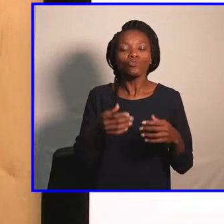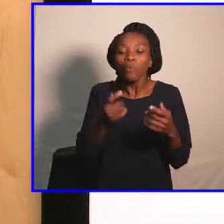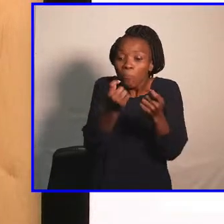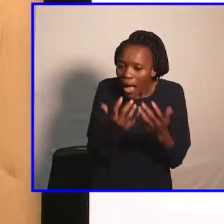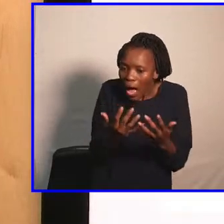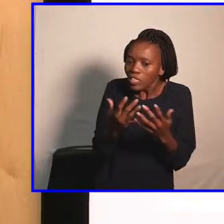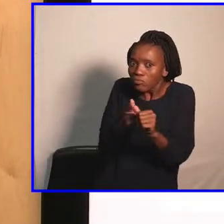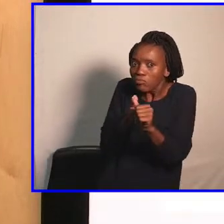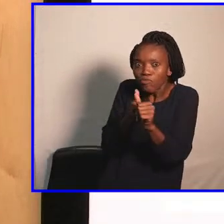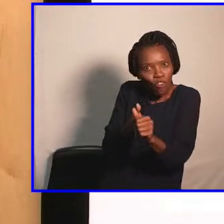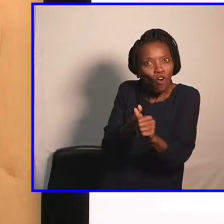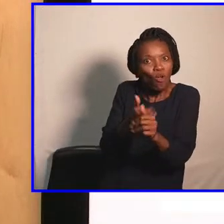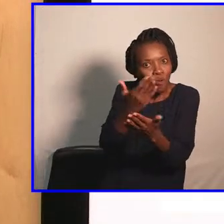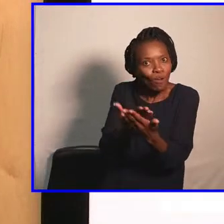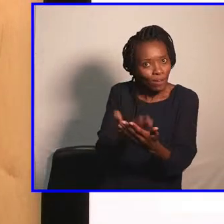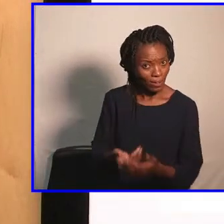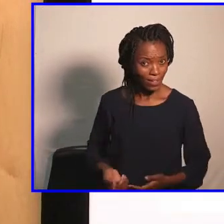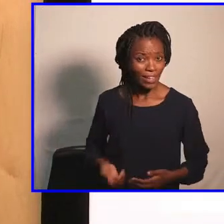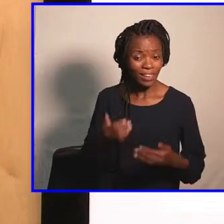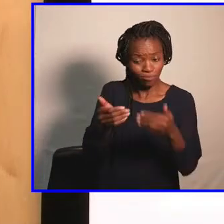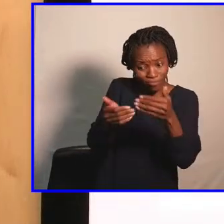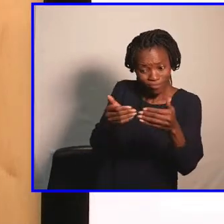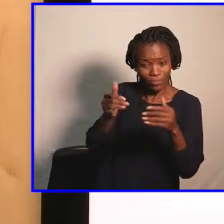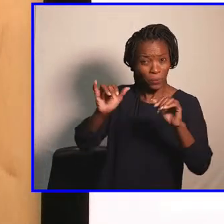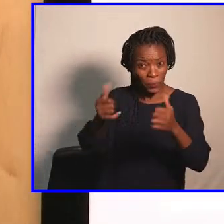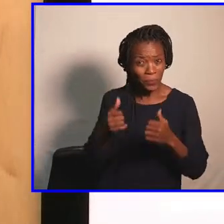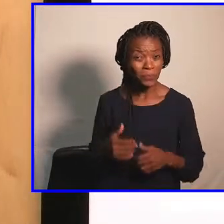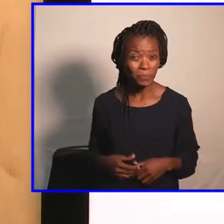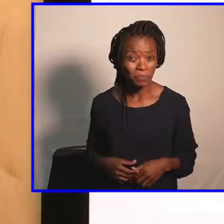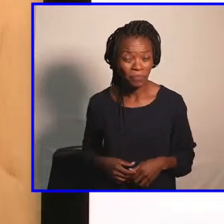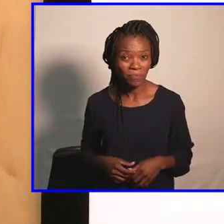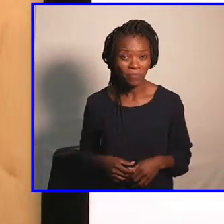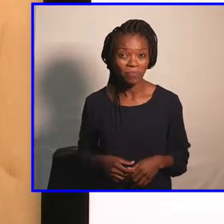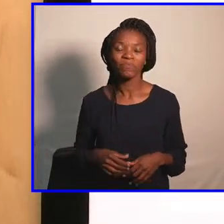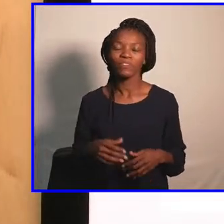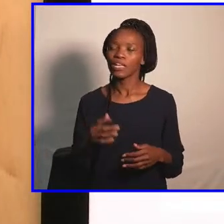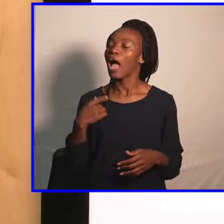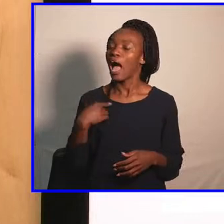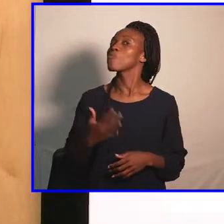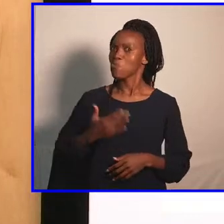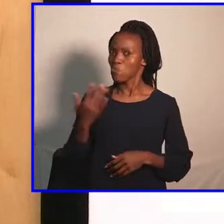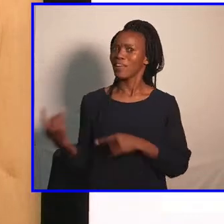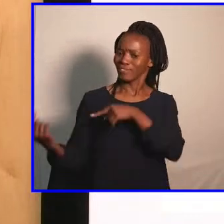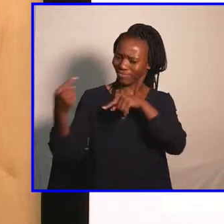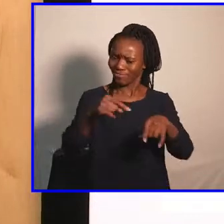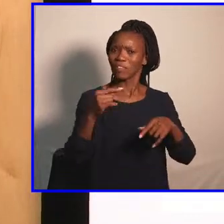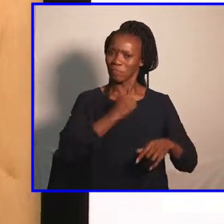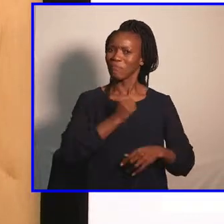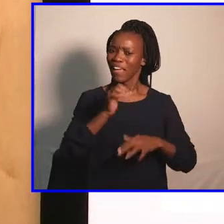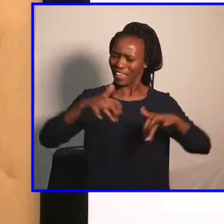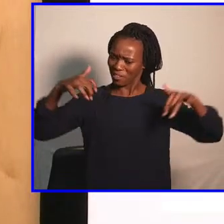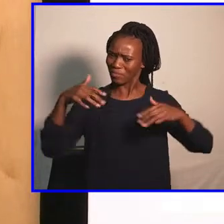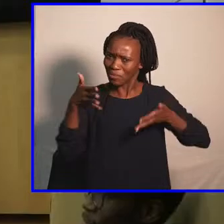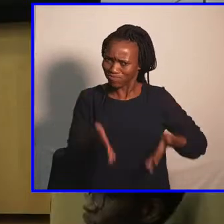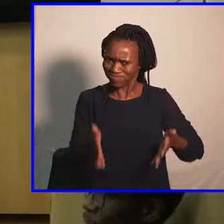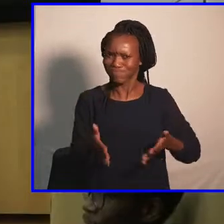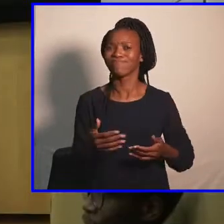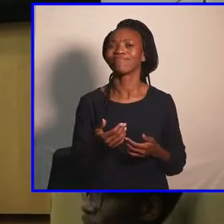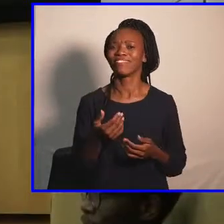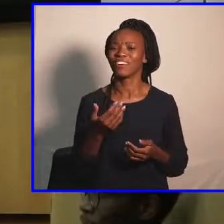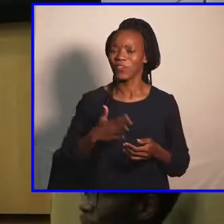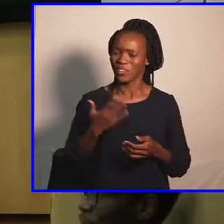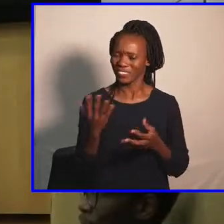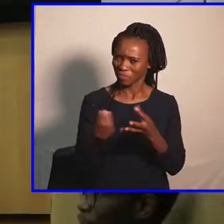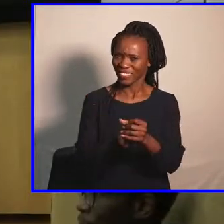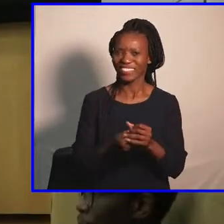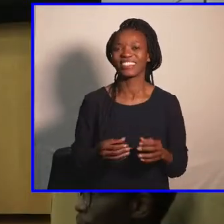budget administration process. I would like to bring my cabinet here to come and have a look.